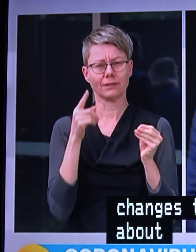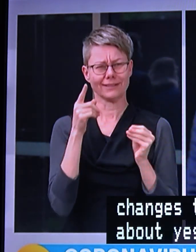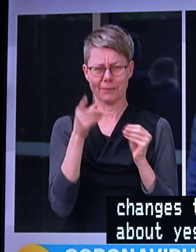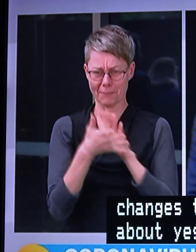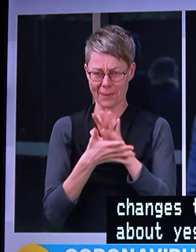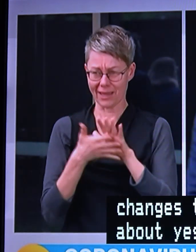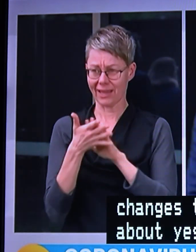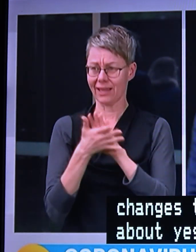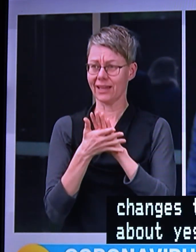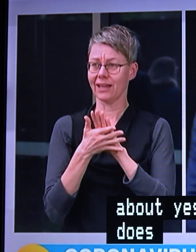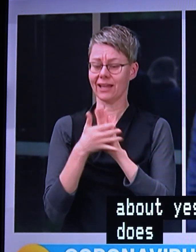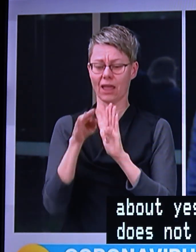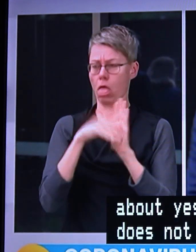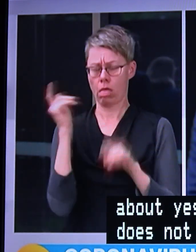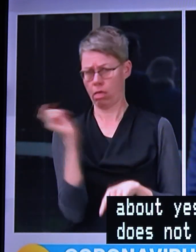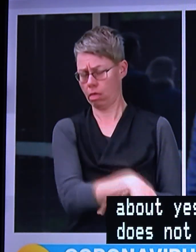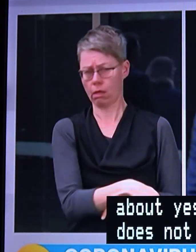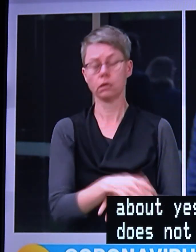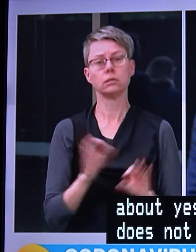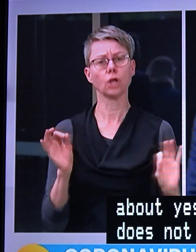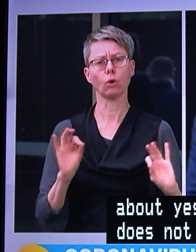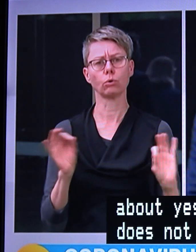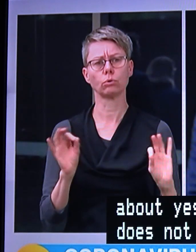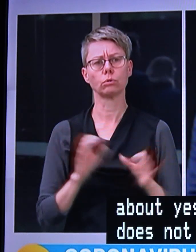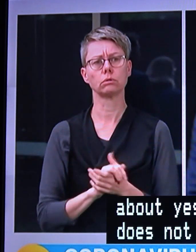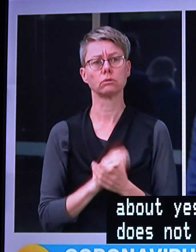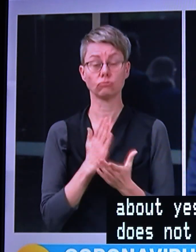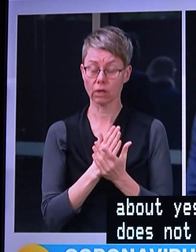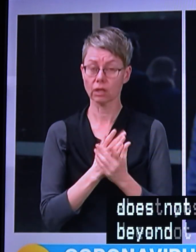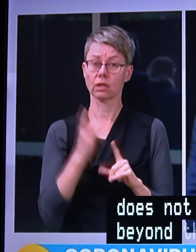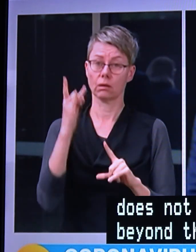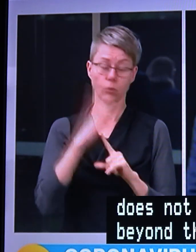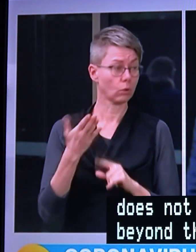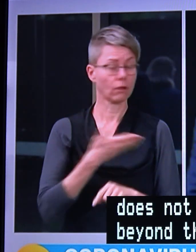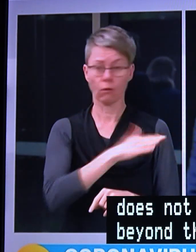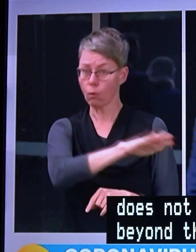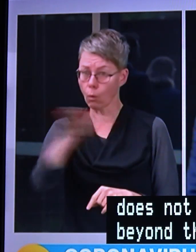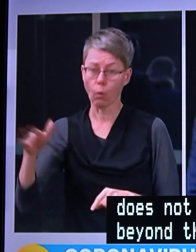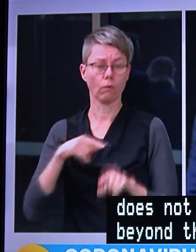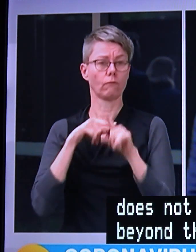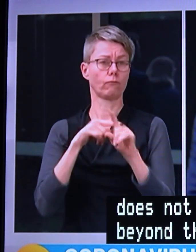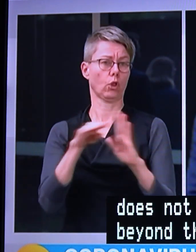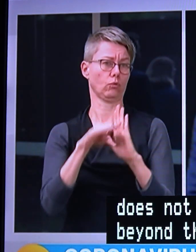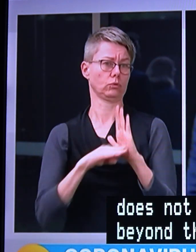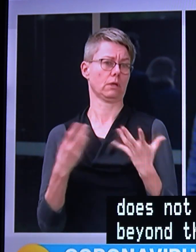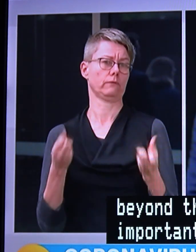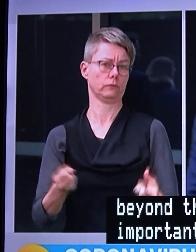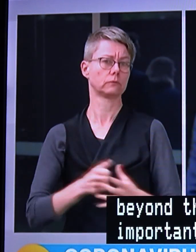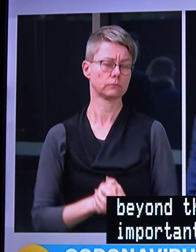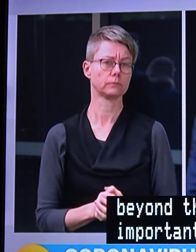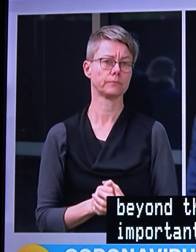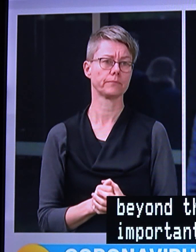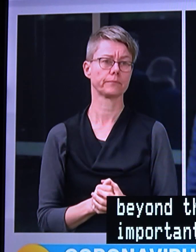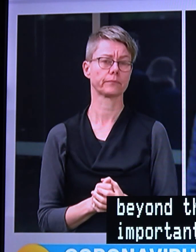you a licence to go beyond the rules. Please know how important it is for everybody to respect the rules we've put in